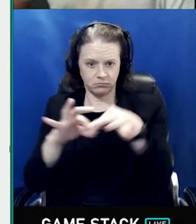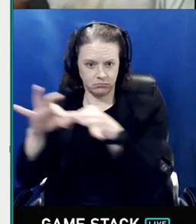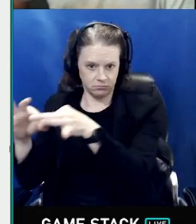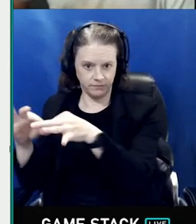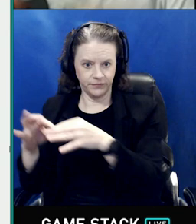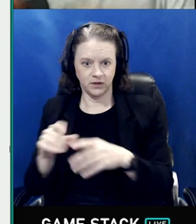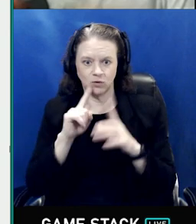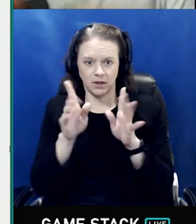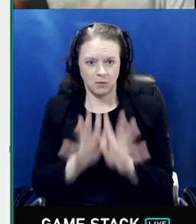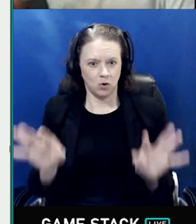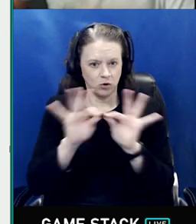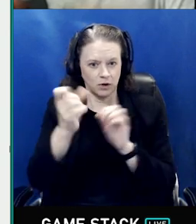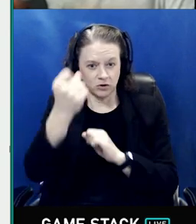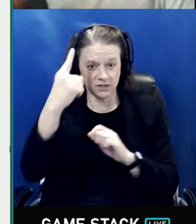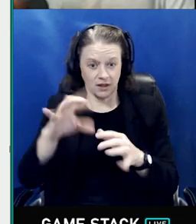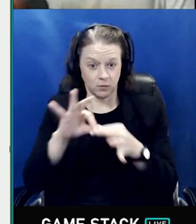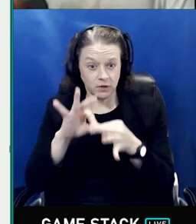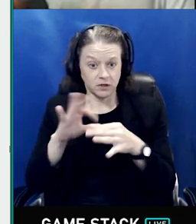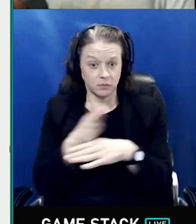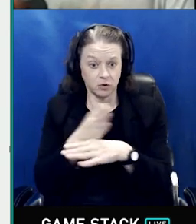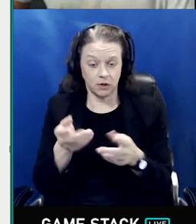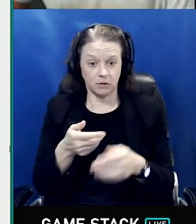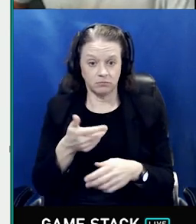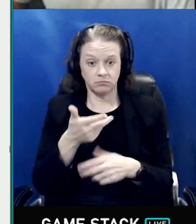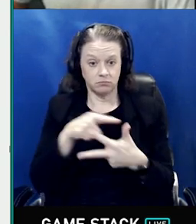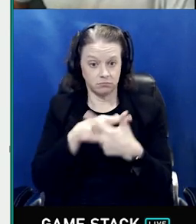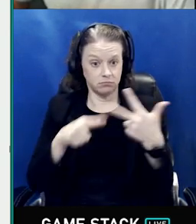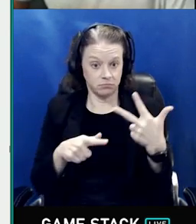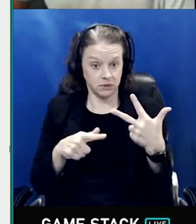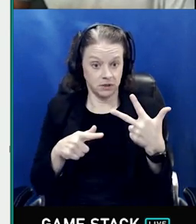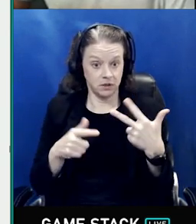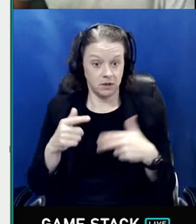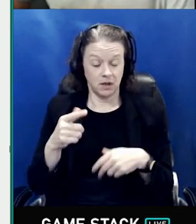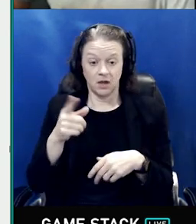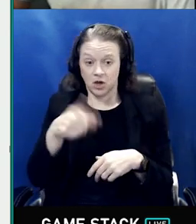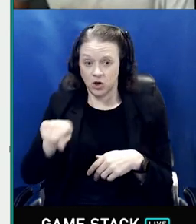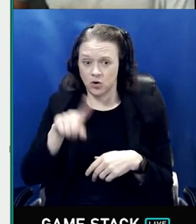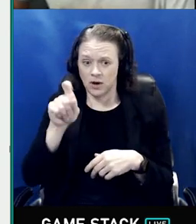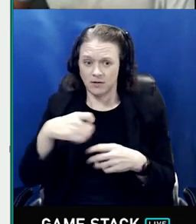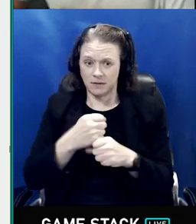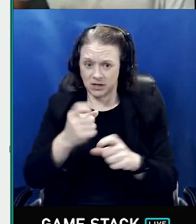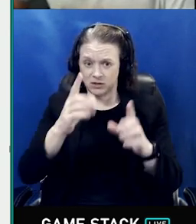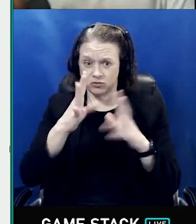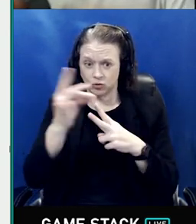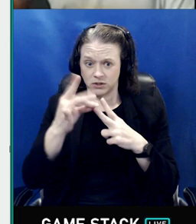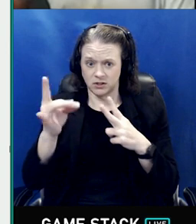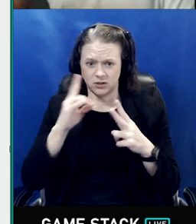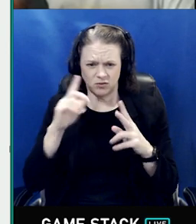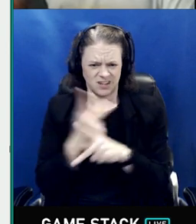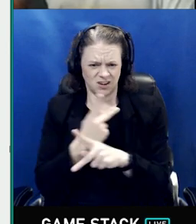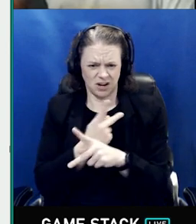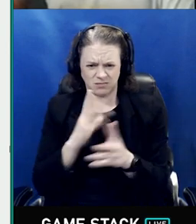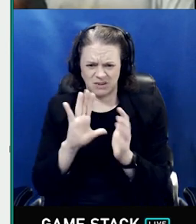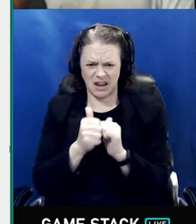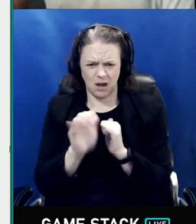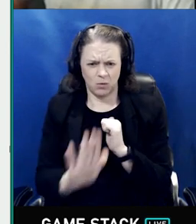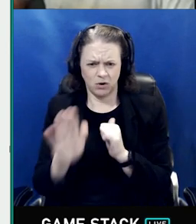understand the relationship between them because you need to make choices to determine how your game is going to behave in this type of